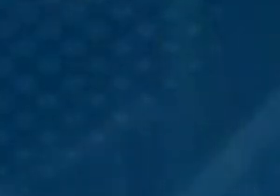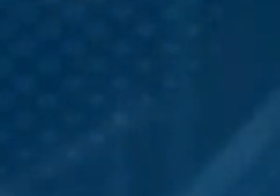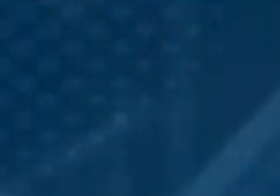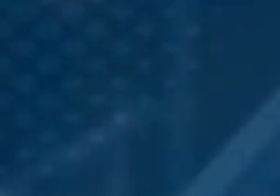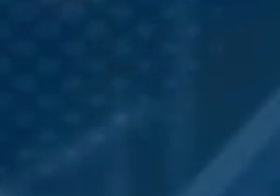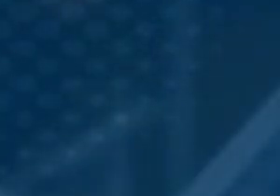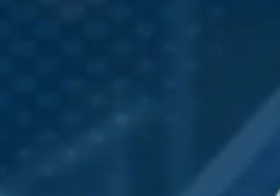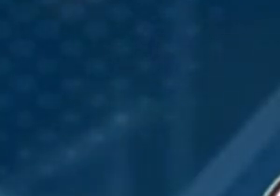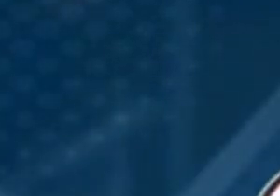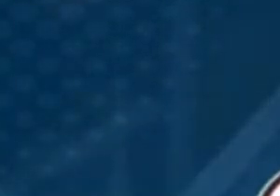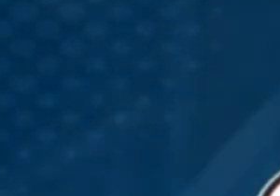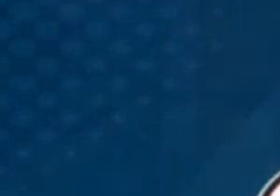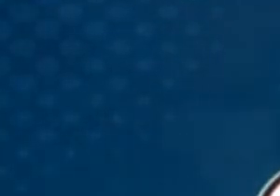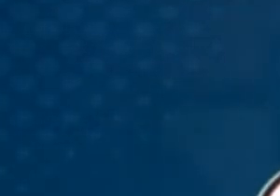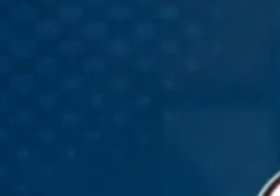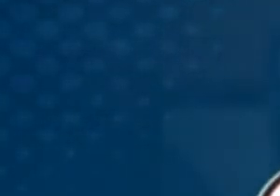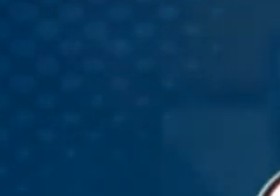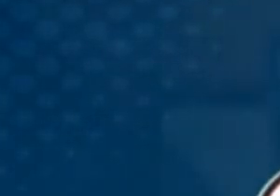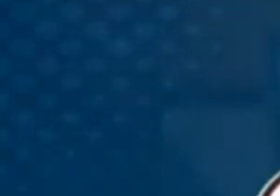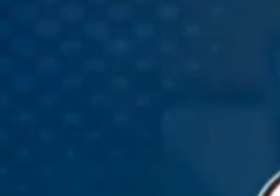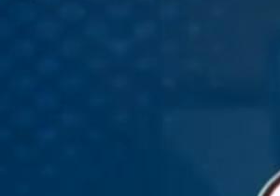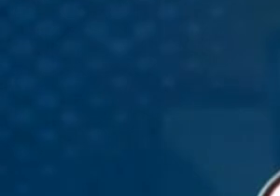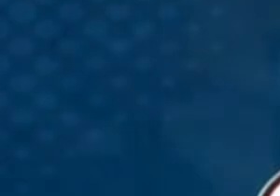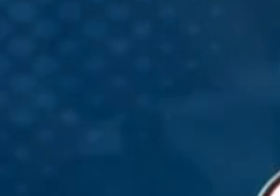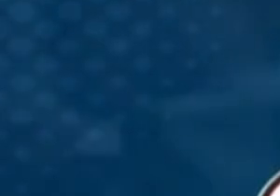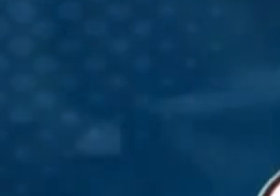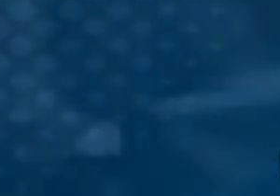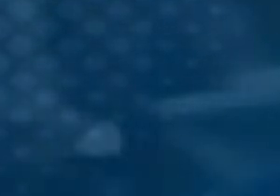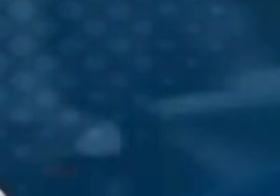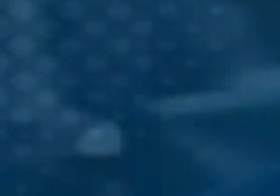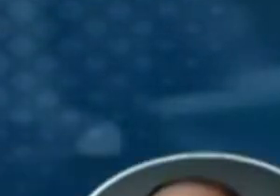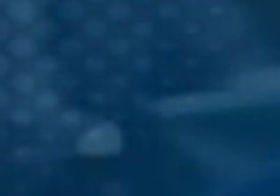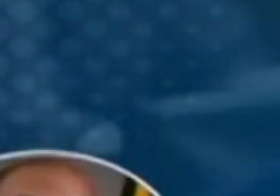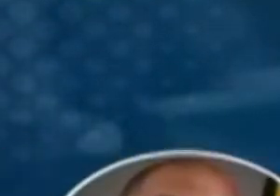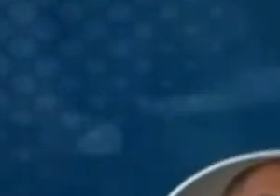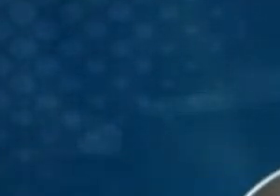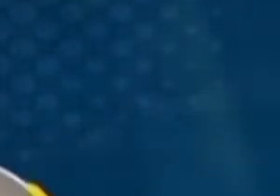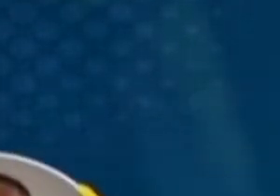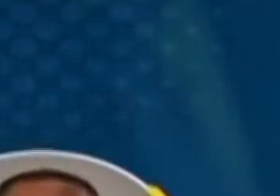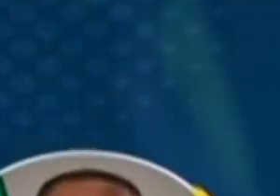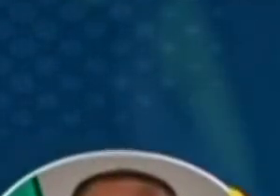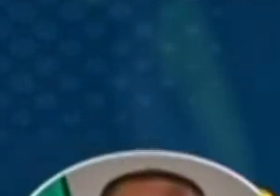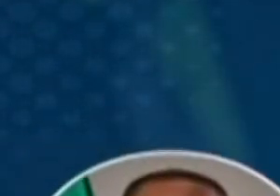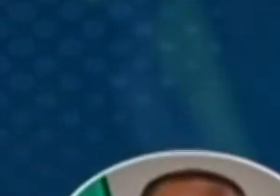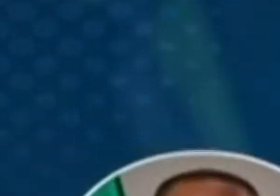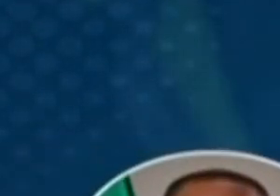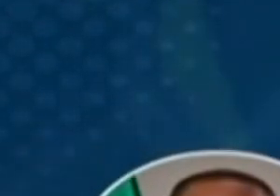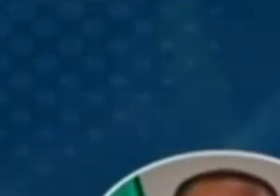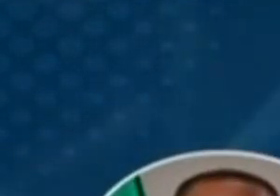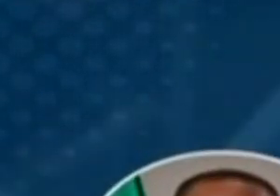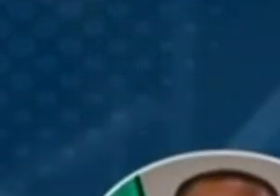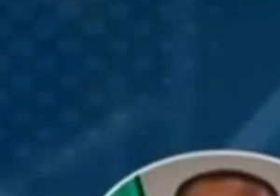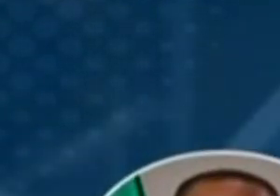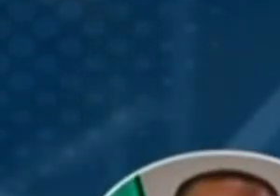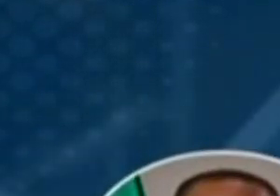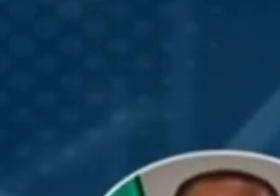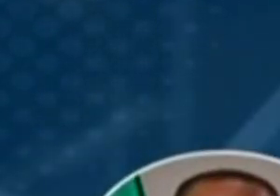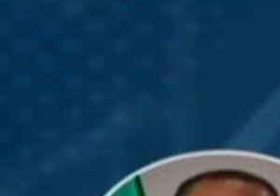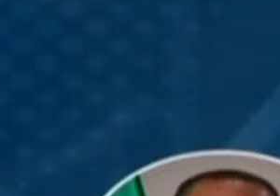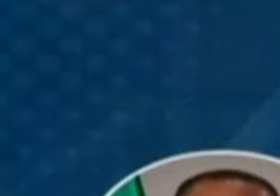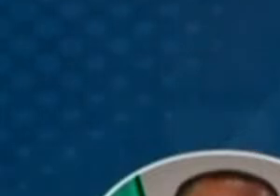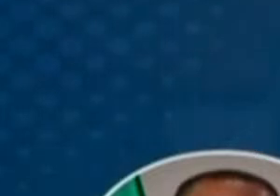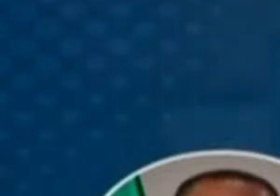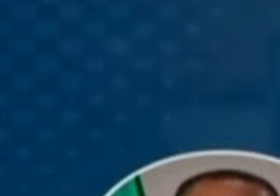out for yourself. Watch the budget debates on PBCJ, only on PBCJ, the